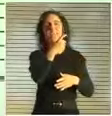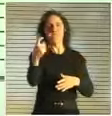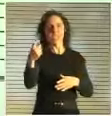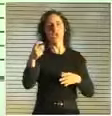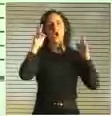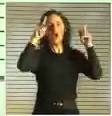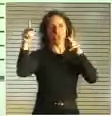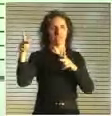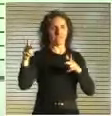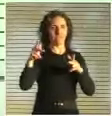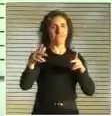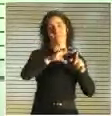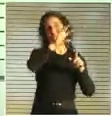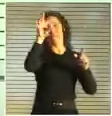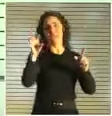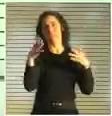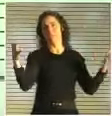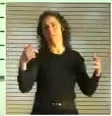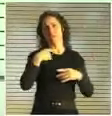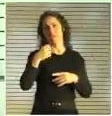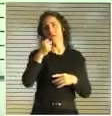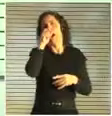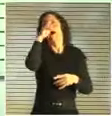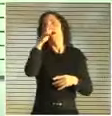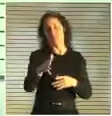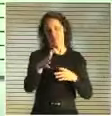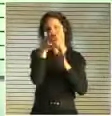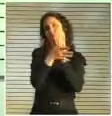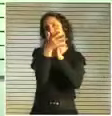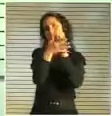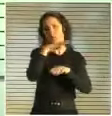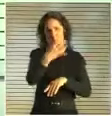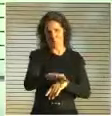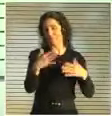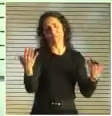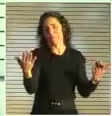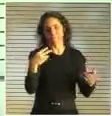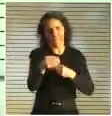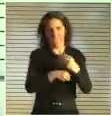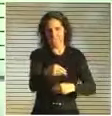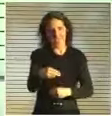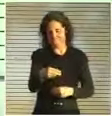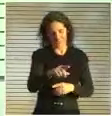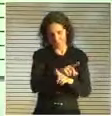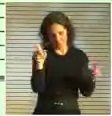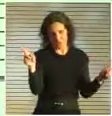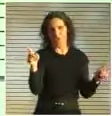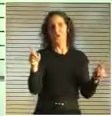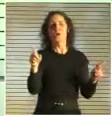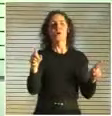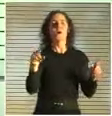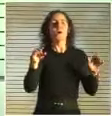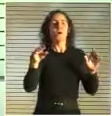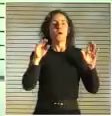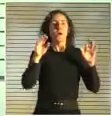don't worry, I won't, about the excellent work that all our hotels are doing. I'll pick just 3 successes or 3